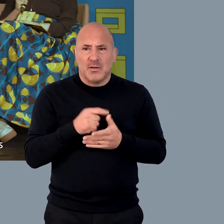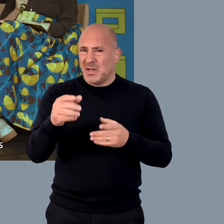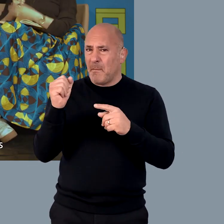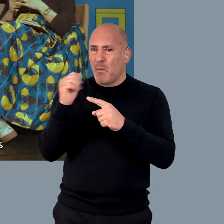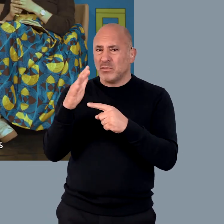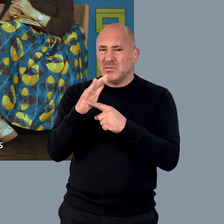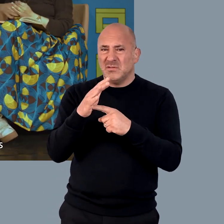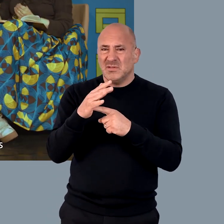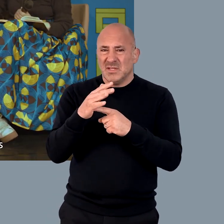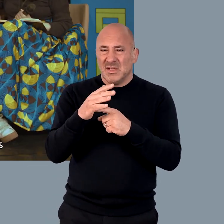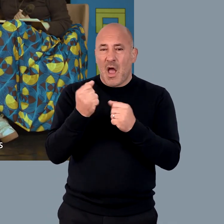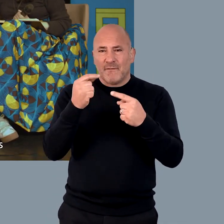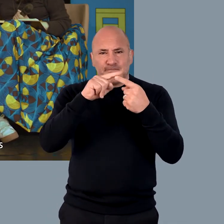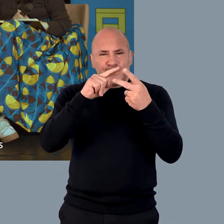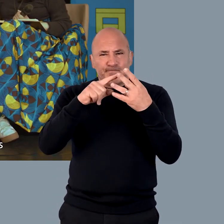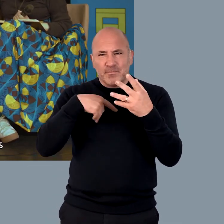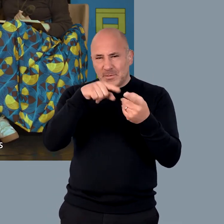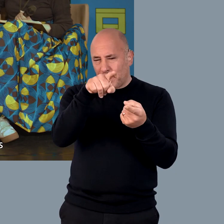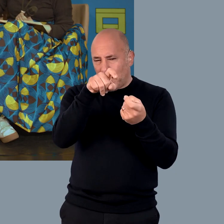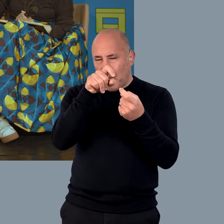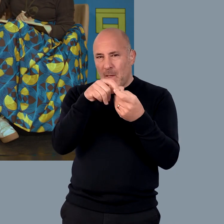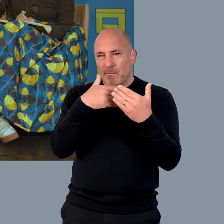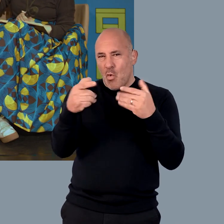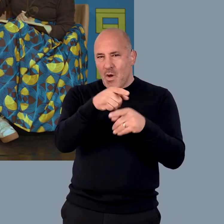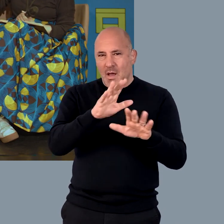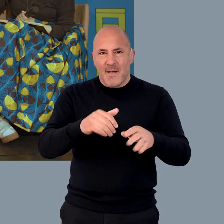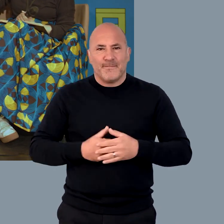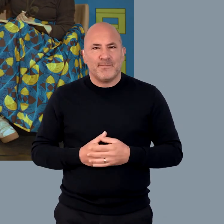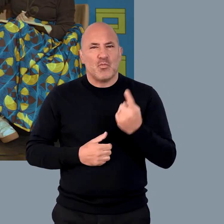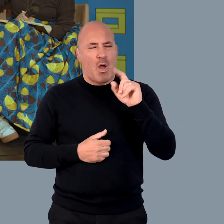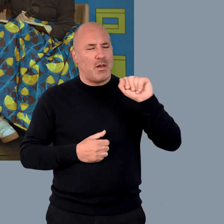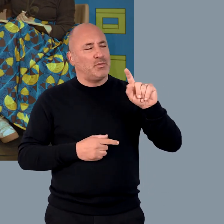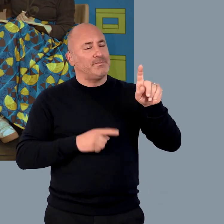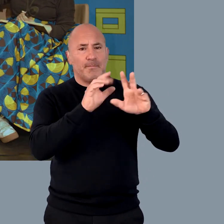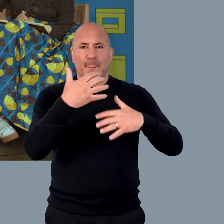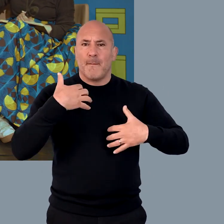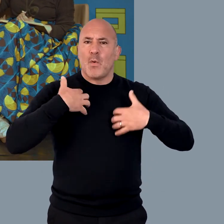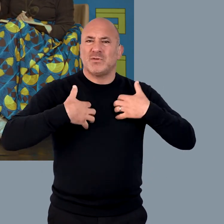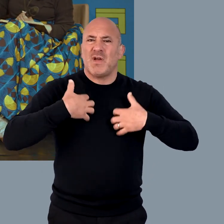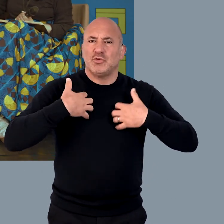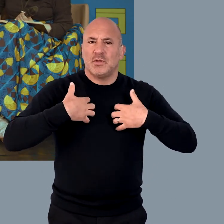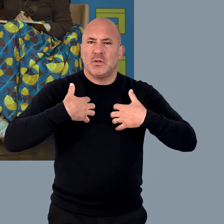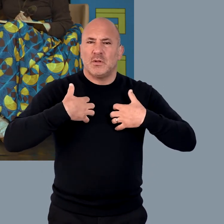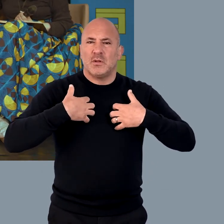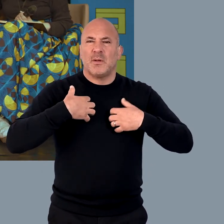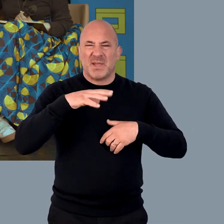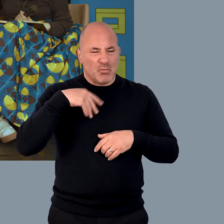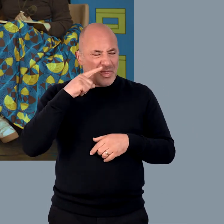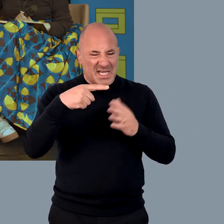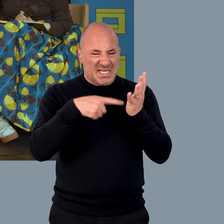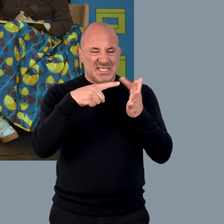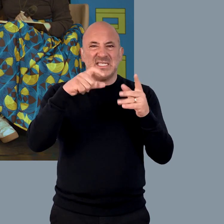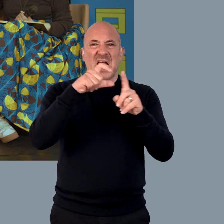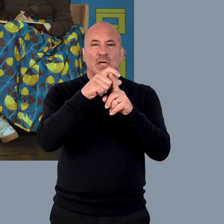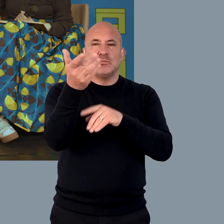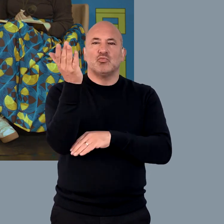I think this is so important, and there's a couple of different elements I'd like to pick apart here. And I think one is this idea of motivation.